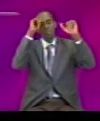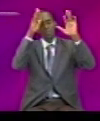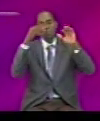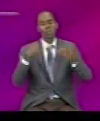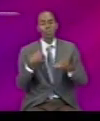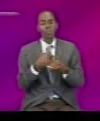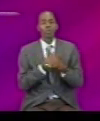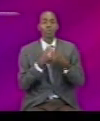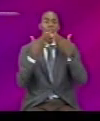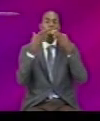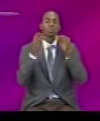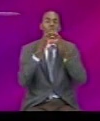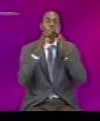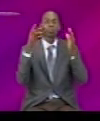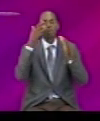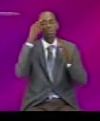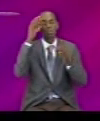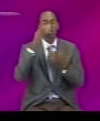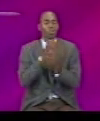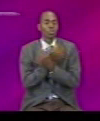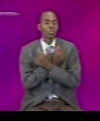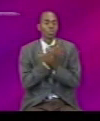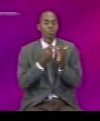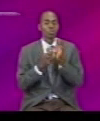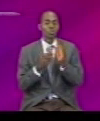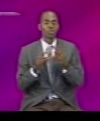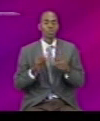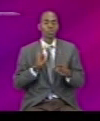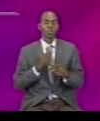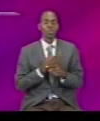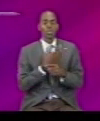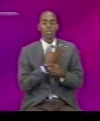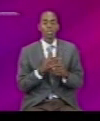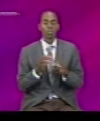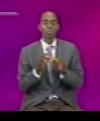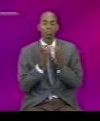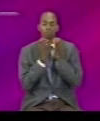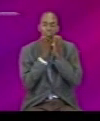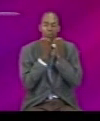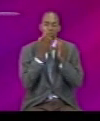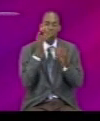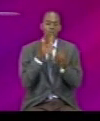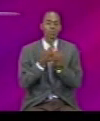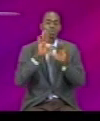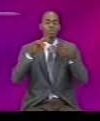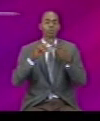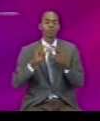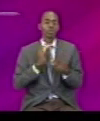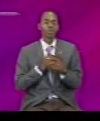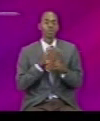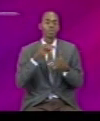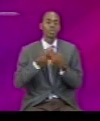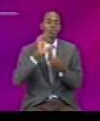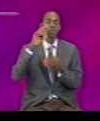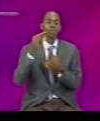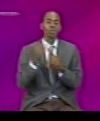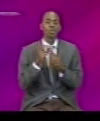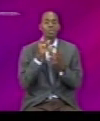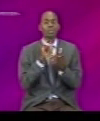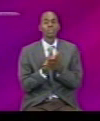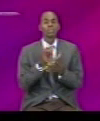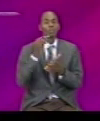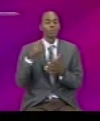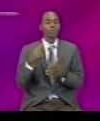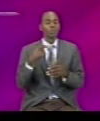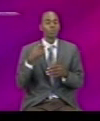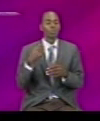much because of the love you love us and the precious promises you have given unto us in your word that we are going to be